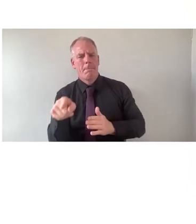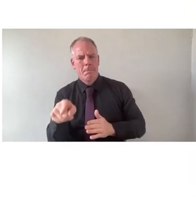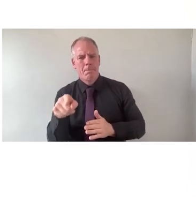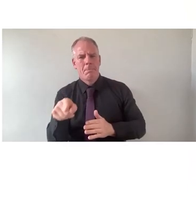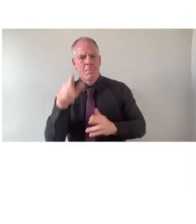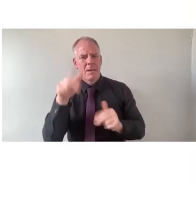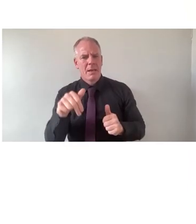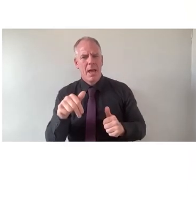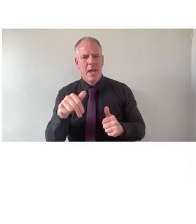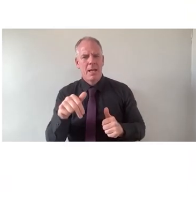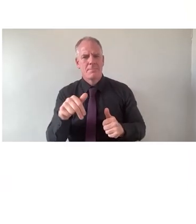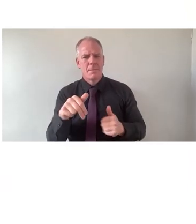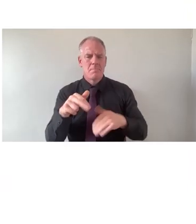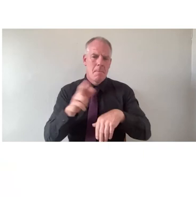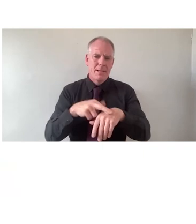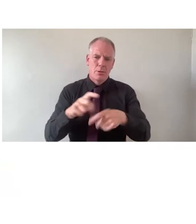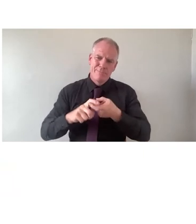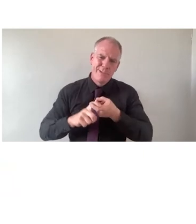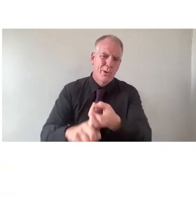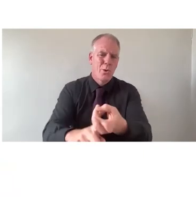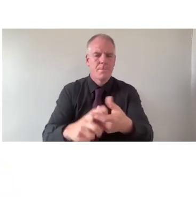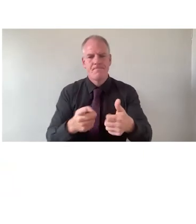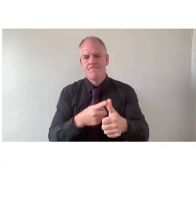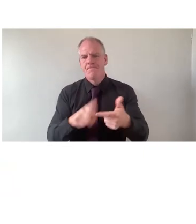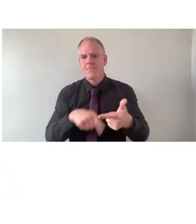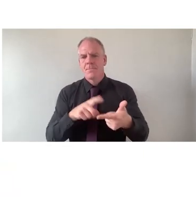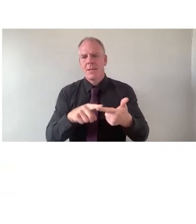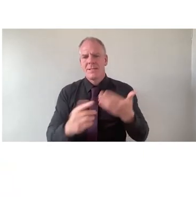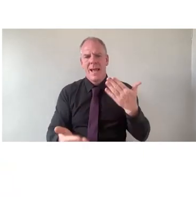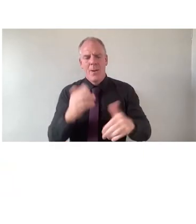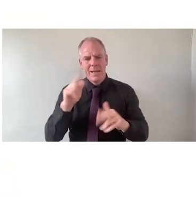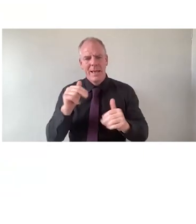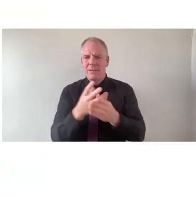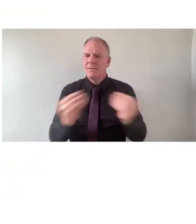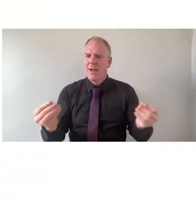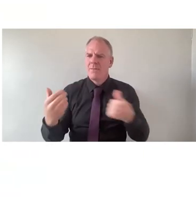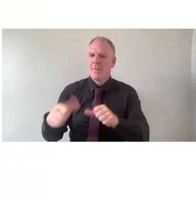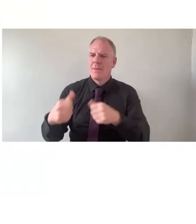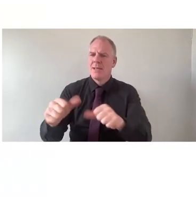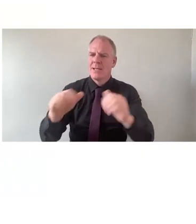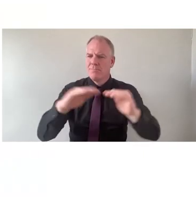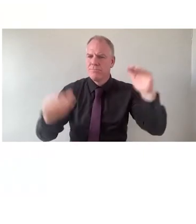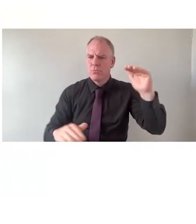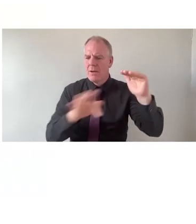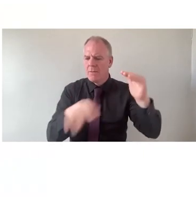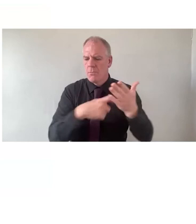know, be put on a firmer footing. And how can we, you know, solve of that implementation gap that too